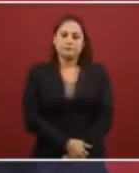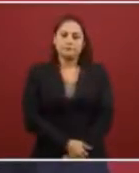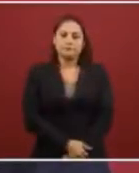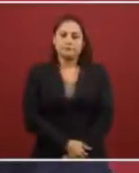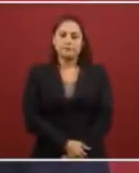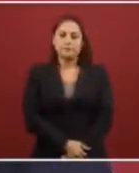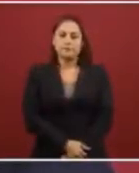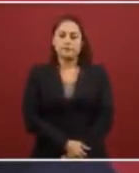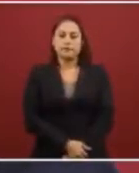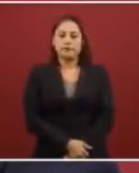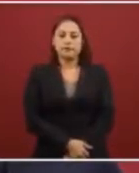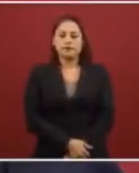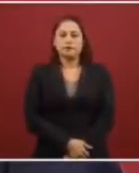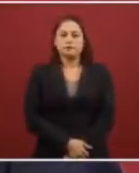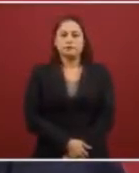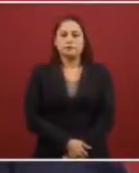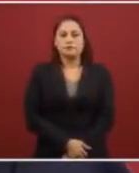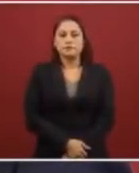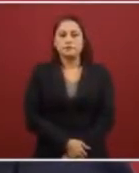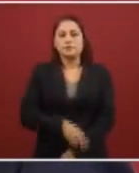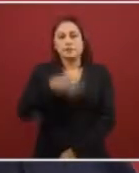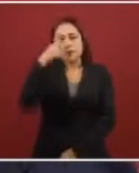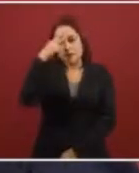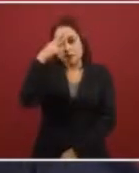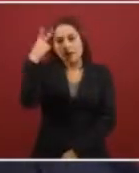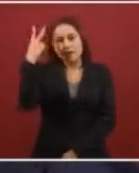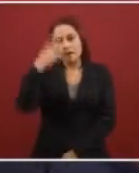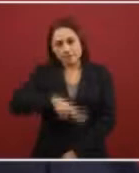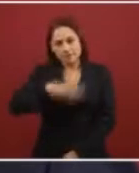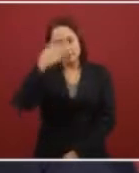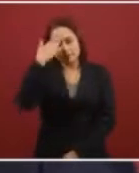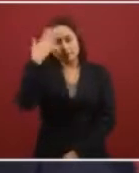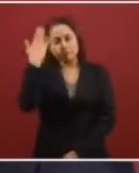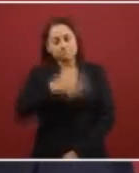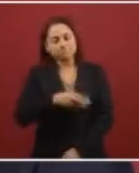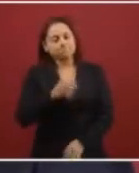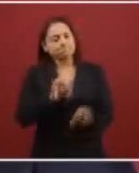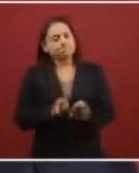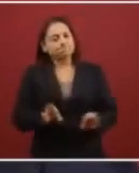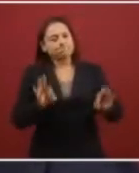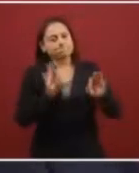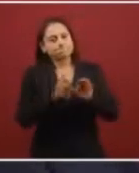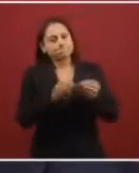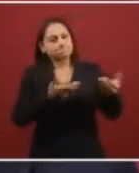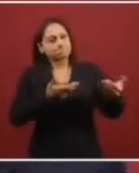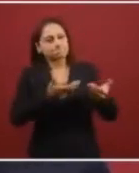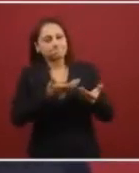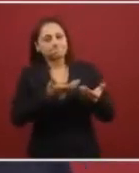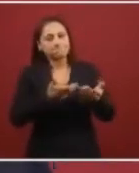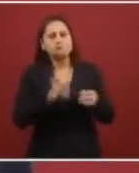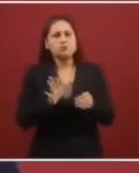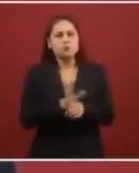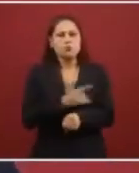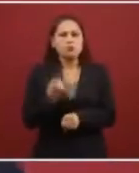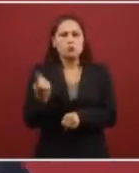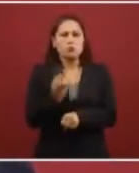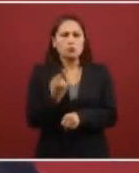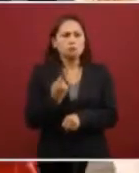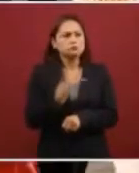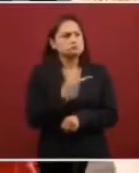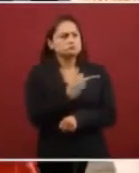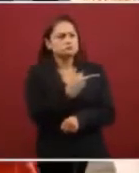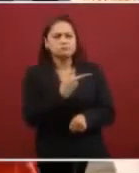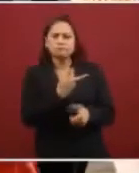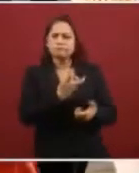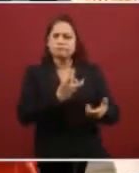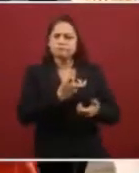México. For Mexico. Por razones for reasons de amistad, de friendship cultura, and